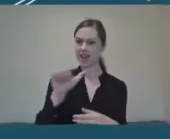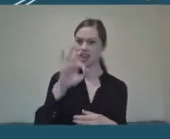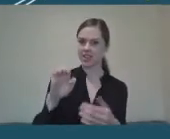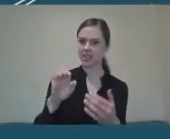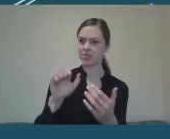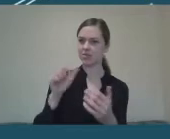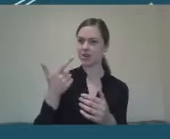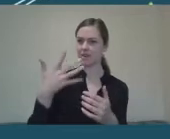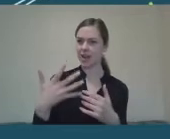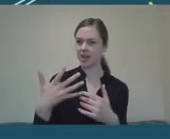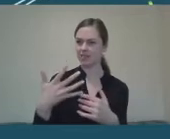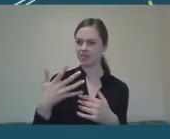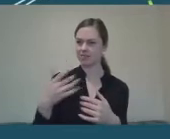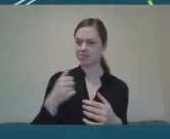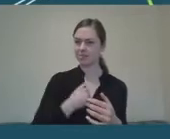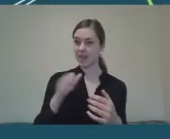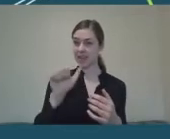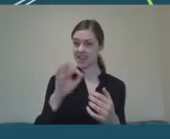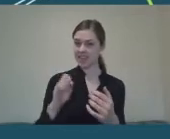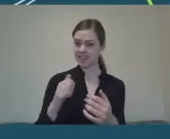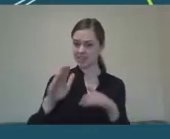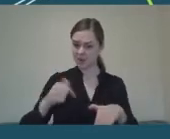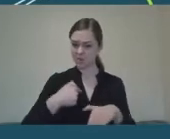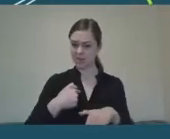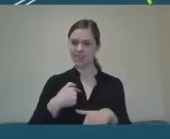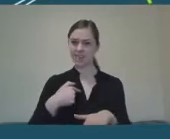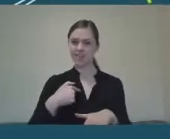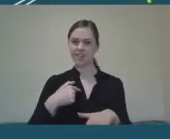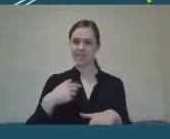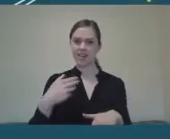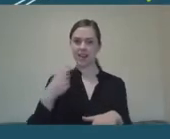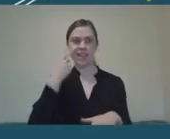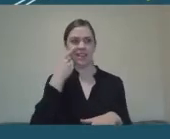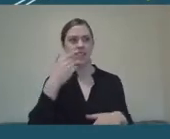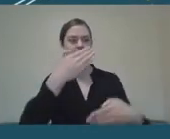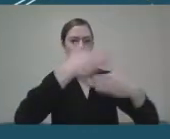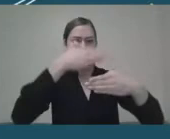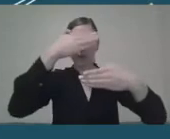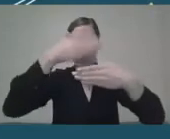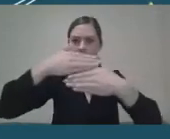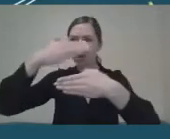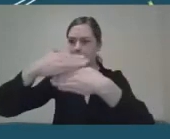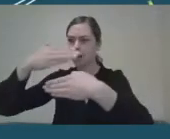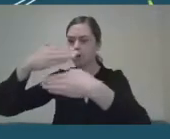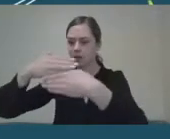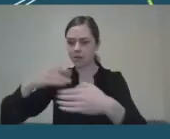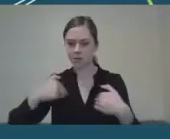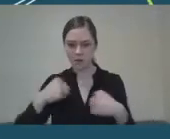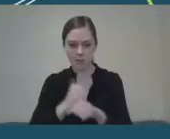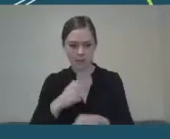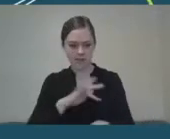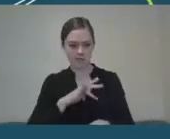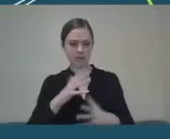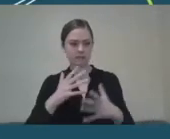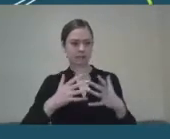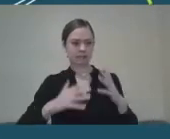going to make me slow down? And he was putting all these barriers up and making me doubt myself. And I honestly didn't know what to